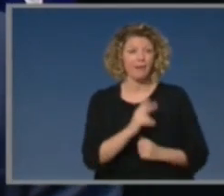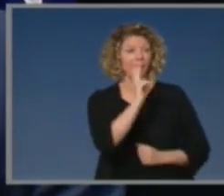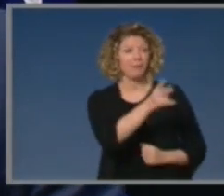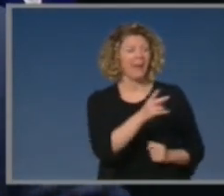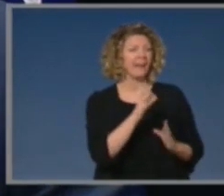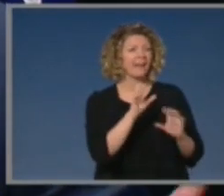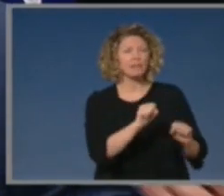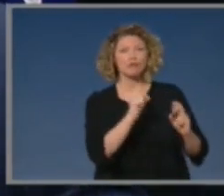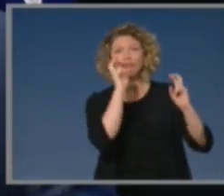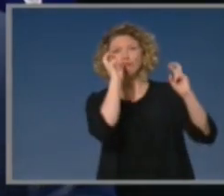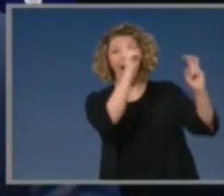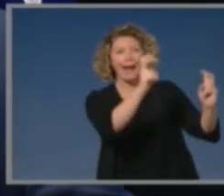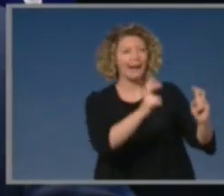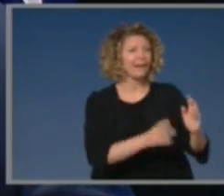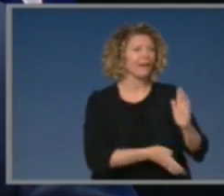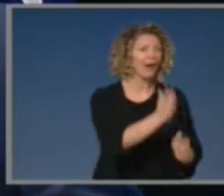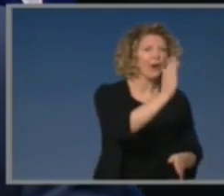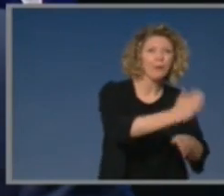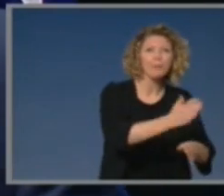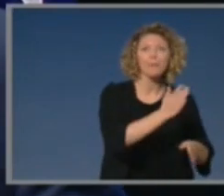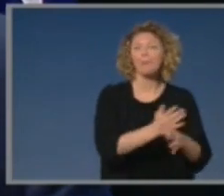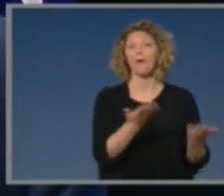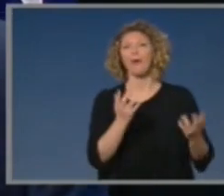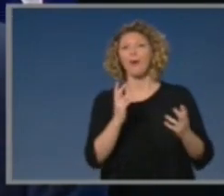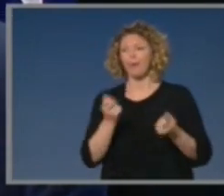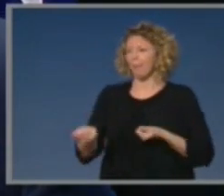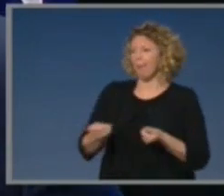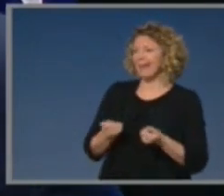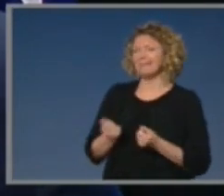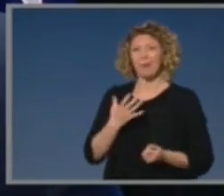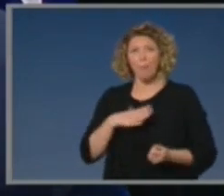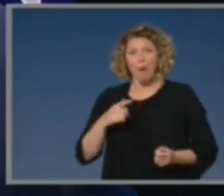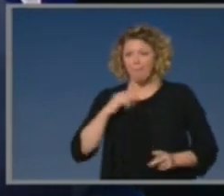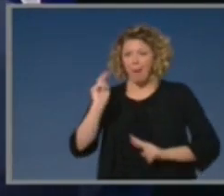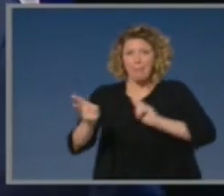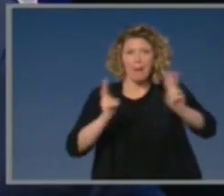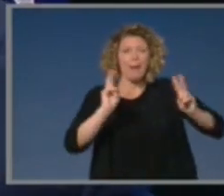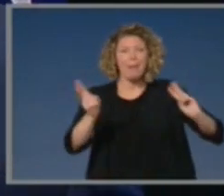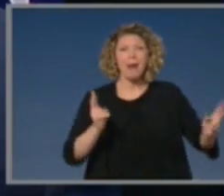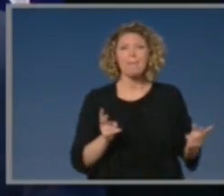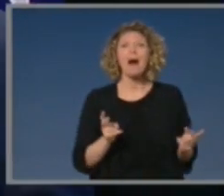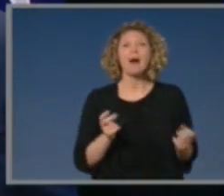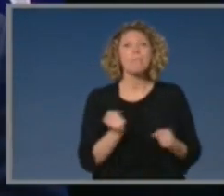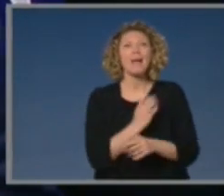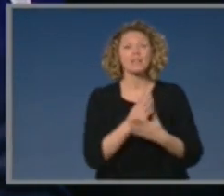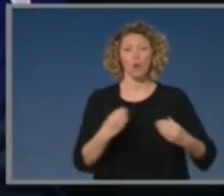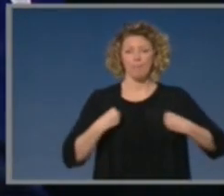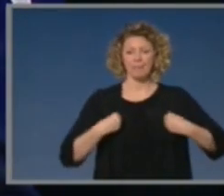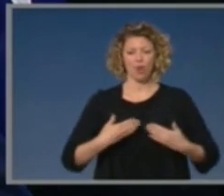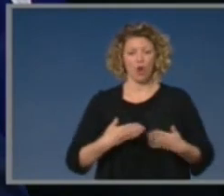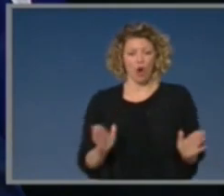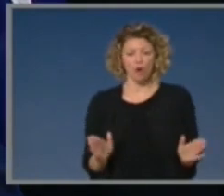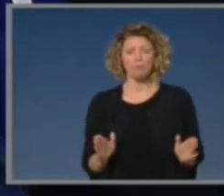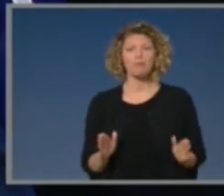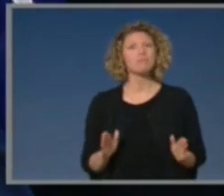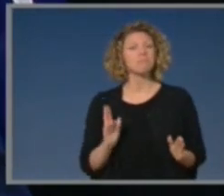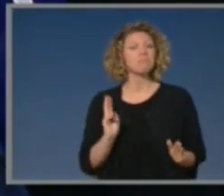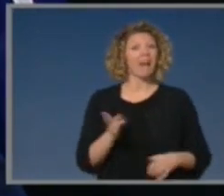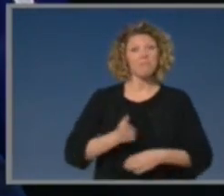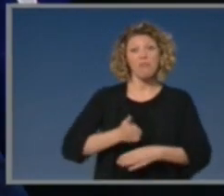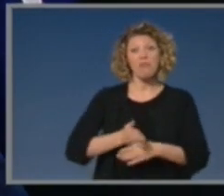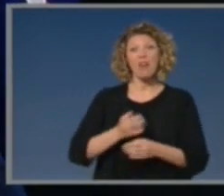commuting to work, all of these things. You need to have these very arrangements and the tools in place for businesses to give Australians that confidence. So